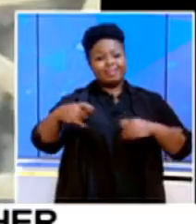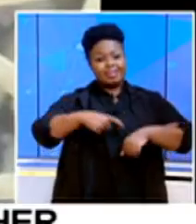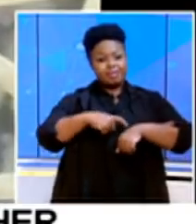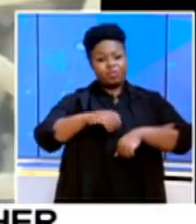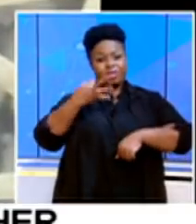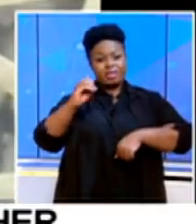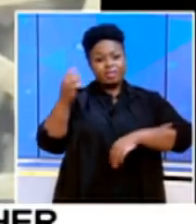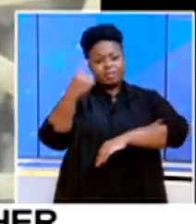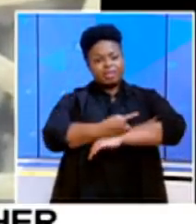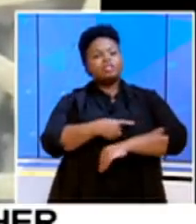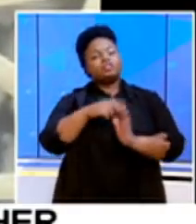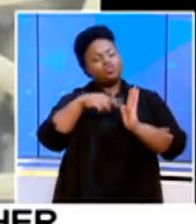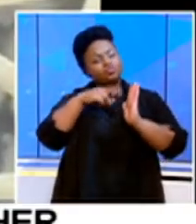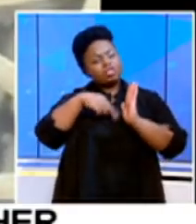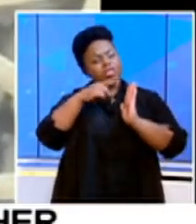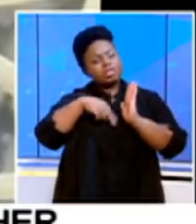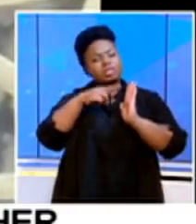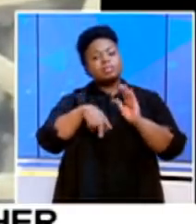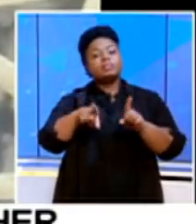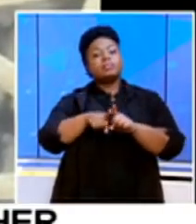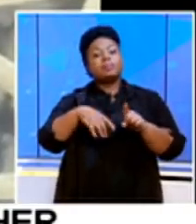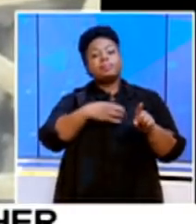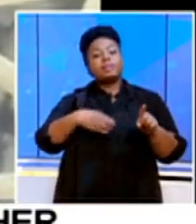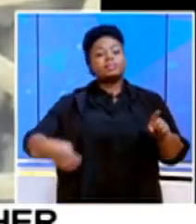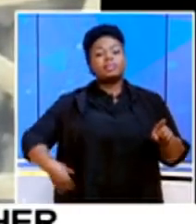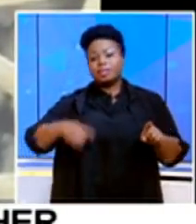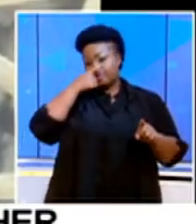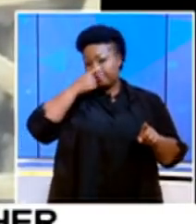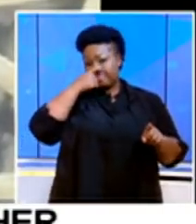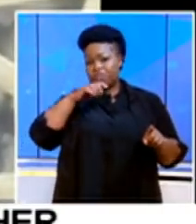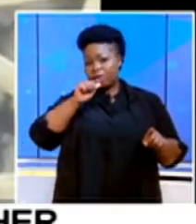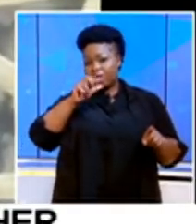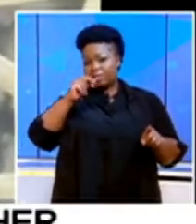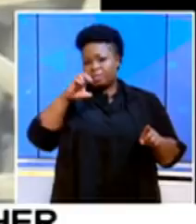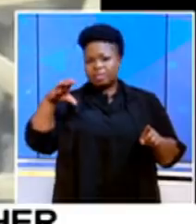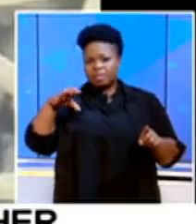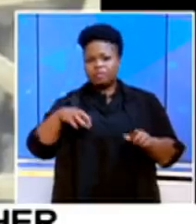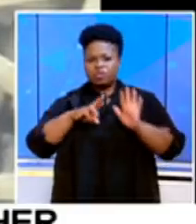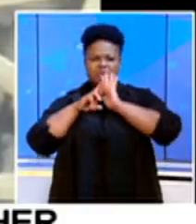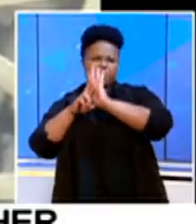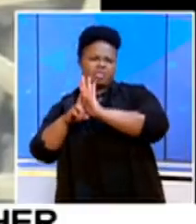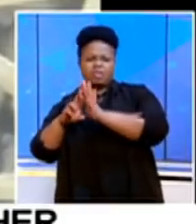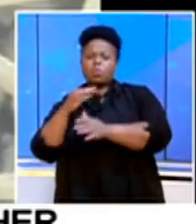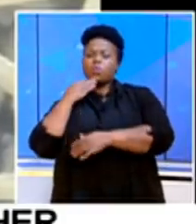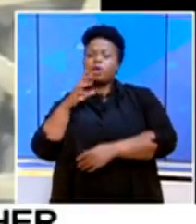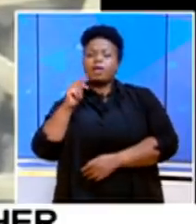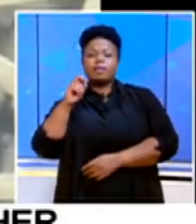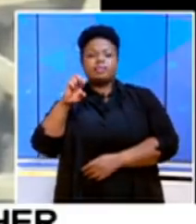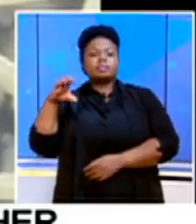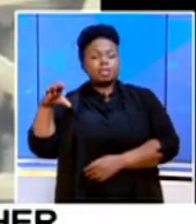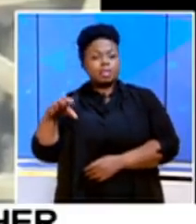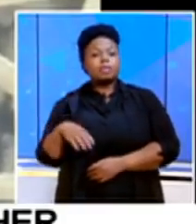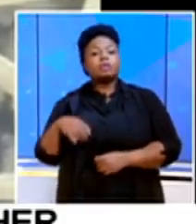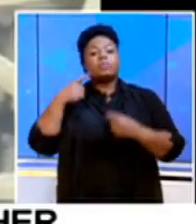we are saying in the statement read out by the President of the ANC on behalf of the National Executive Committee, we had said